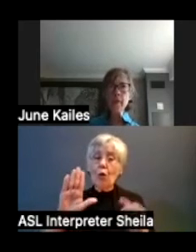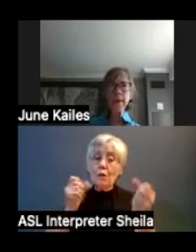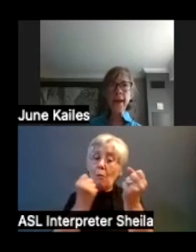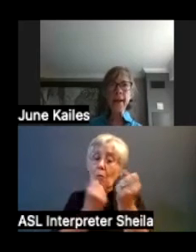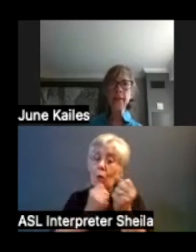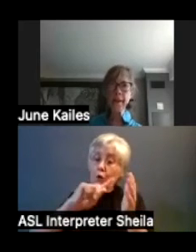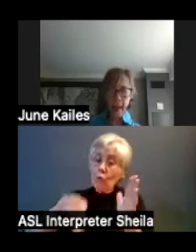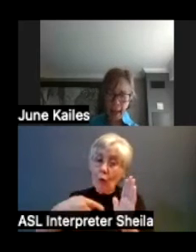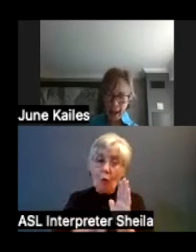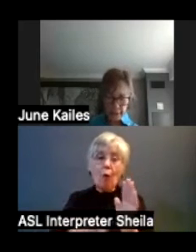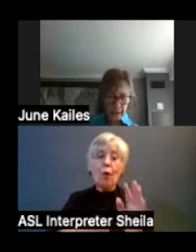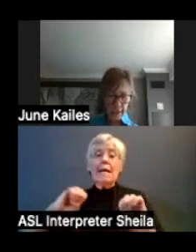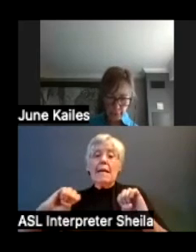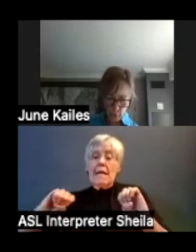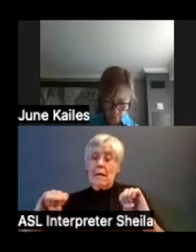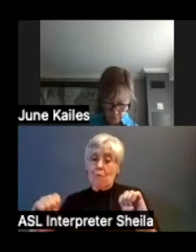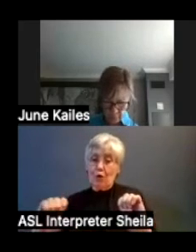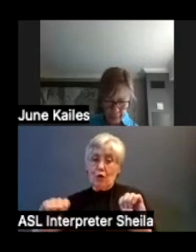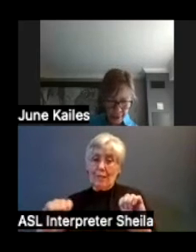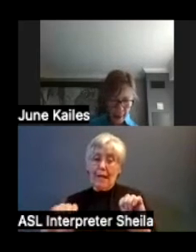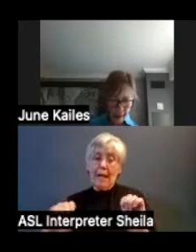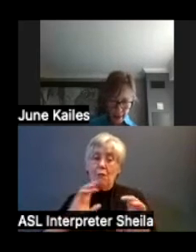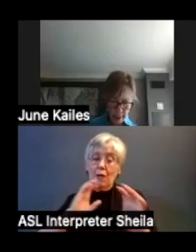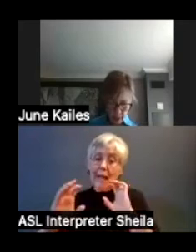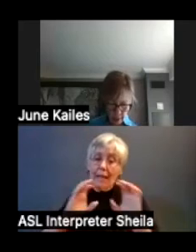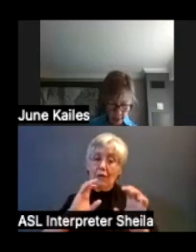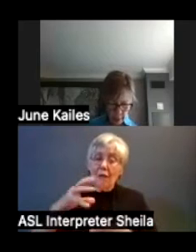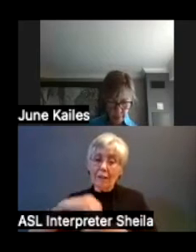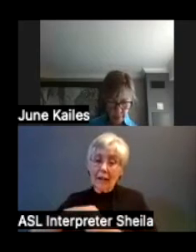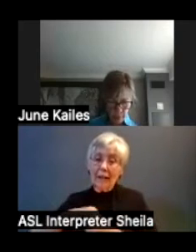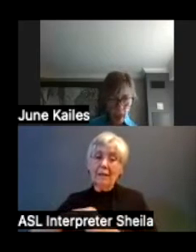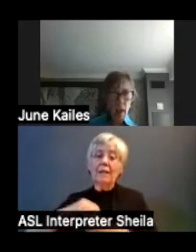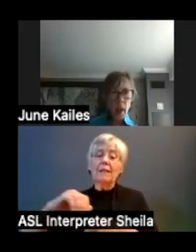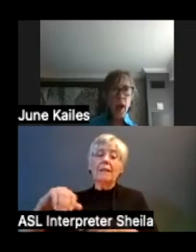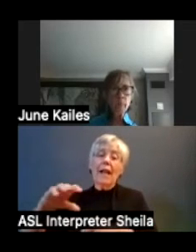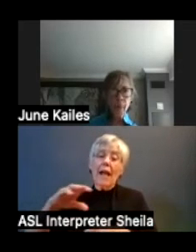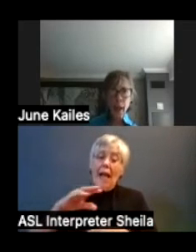emergency communication accessibility and content,